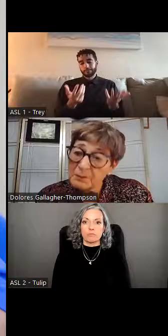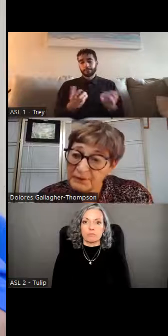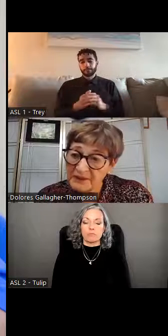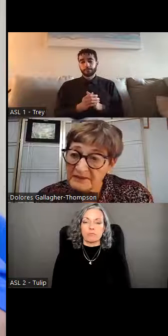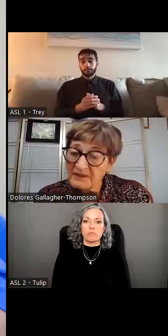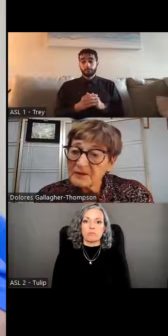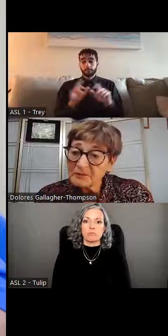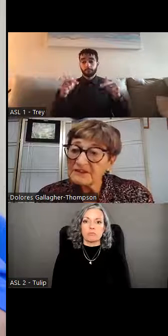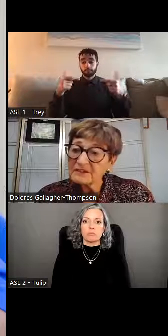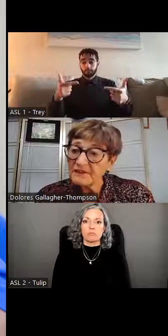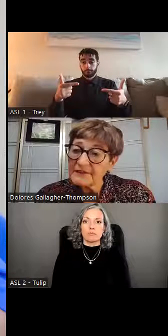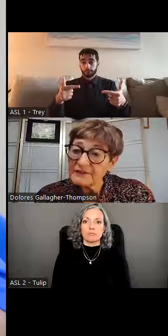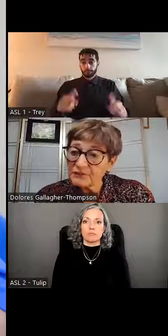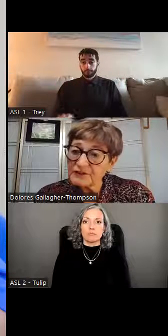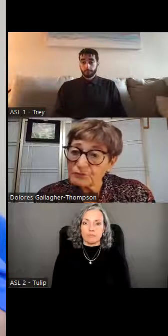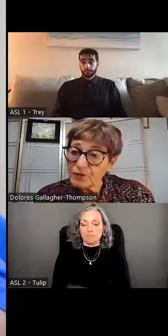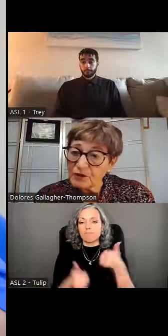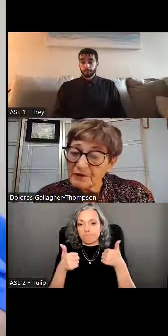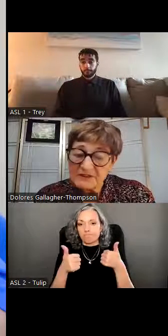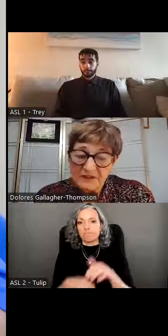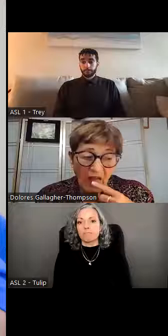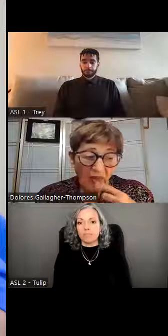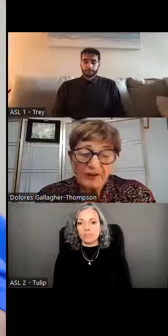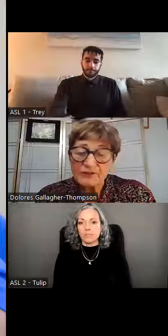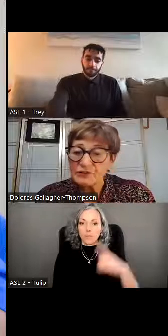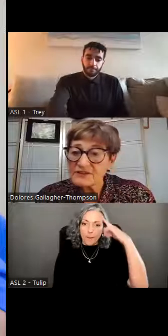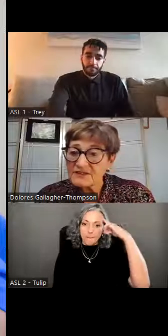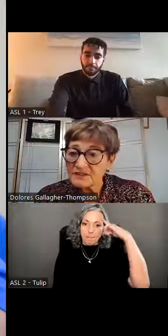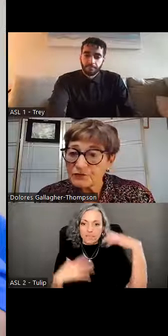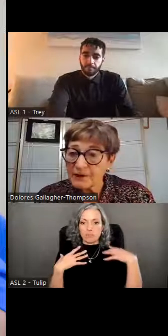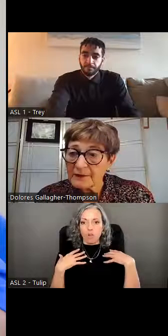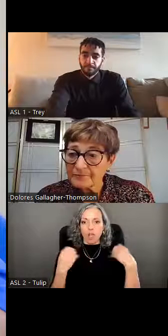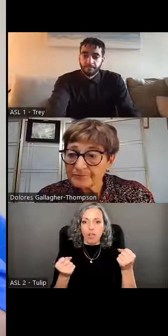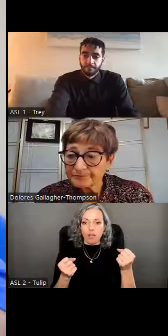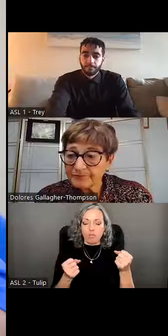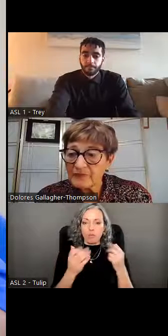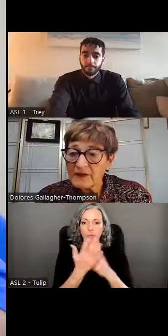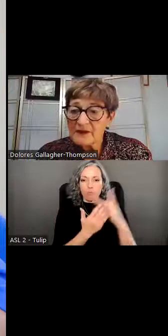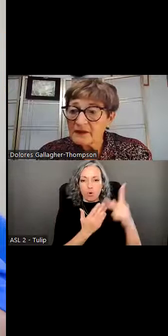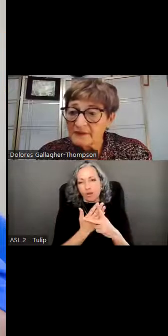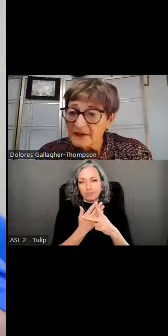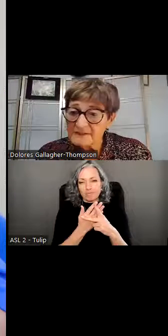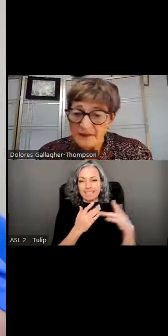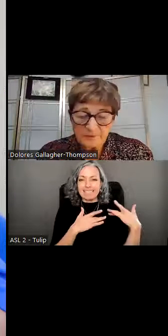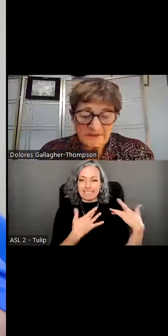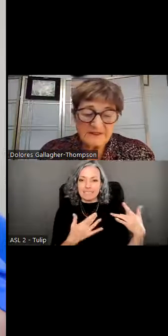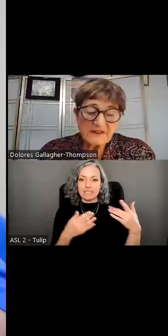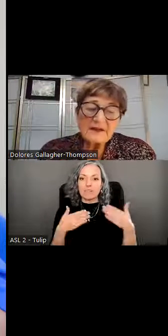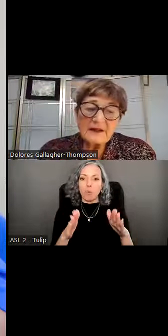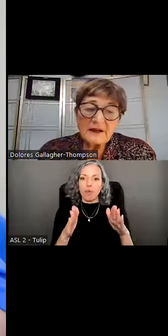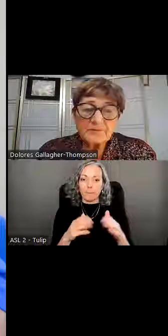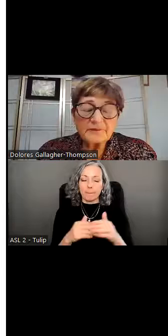to implement mental health intervention programs in a culturally sensitive way. Next slide,